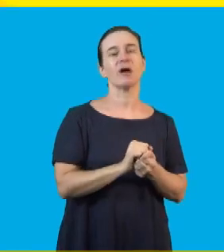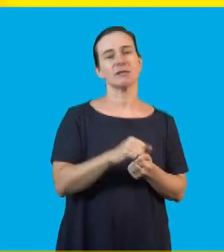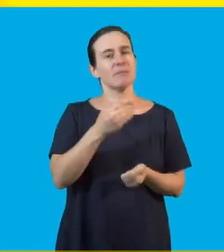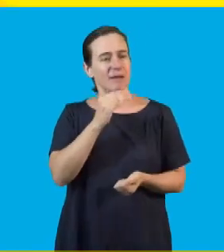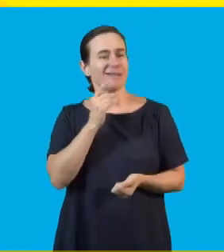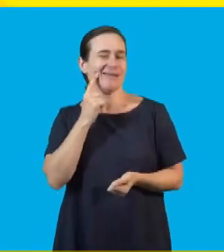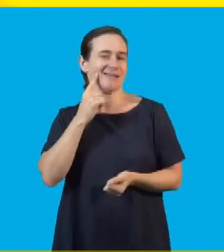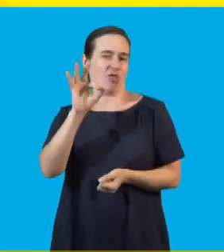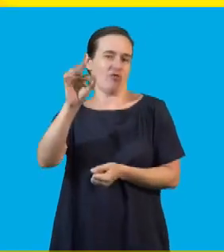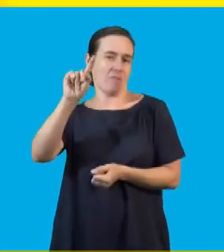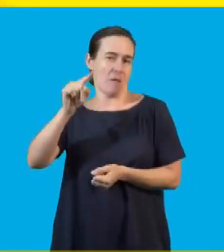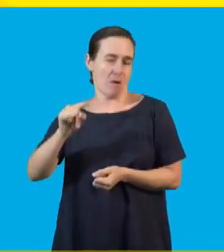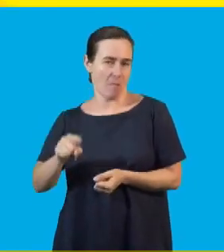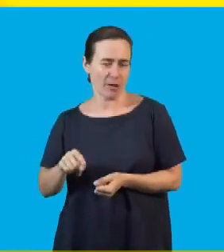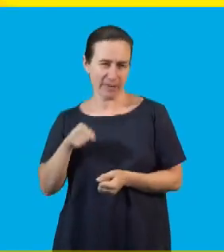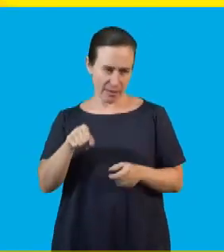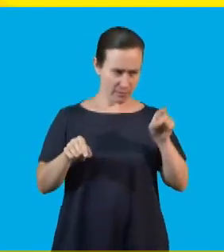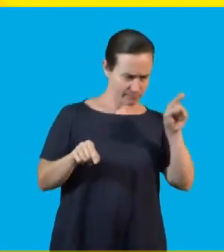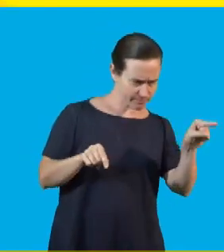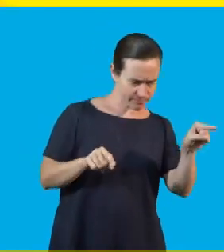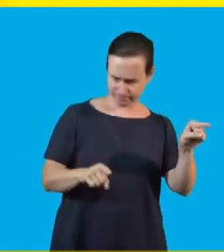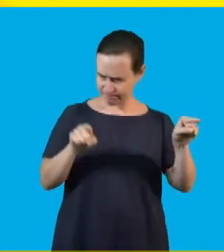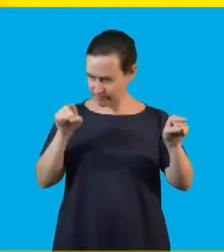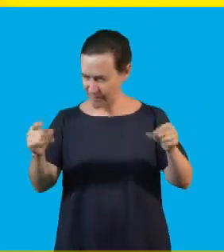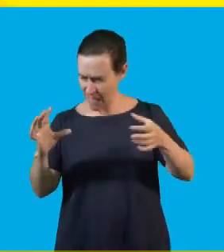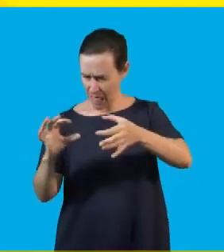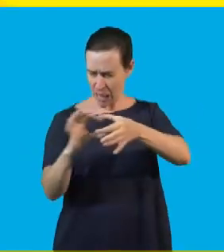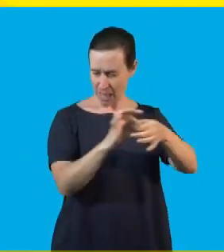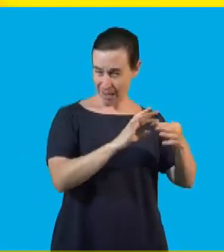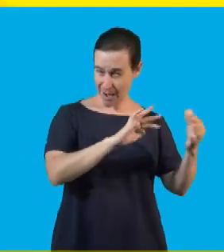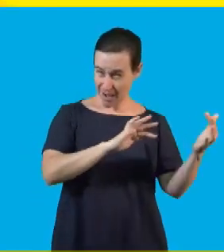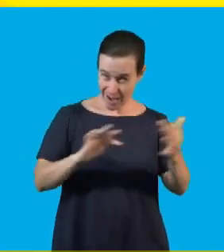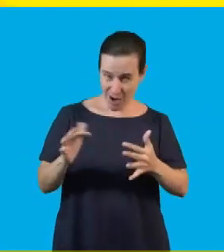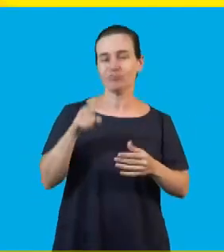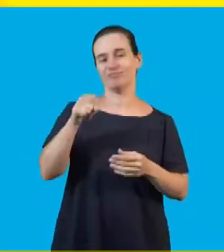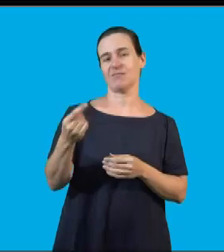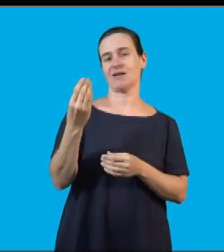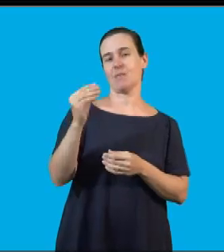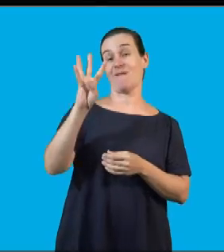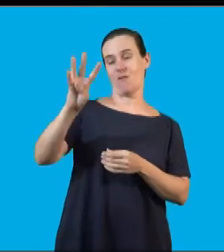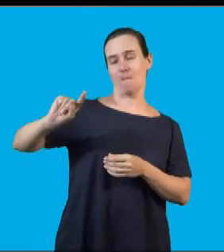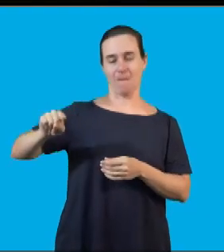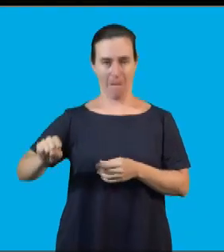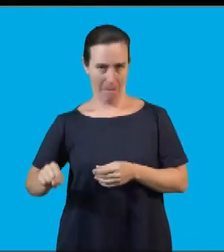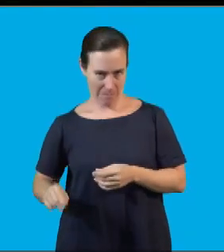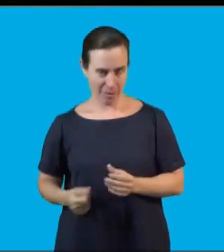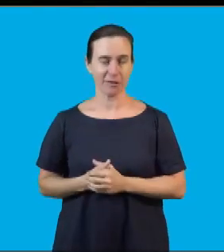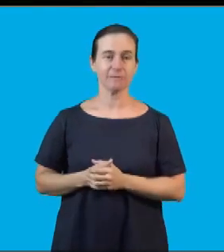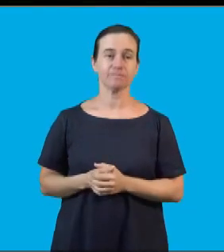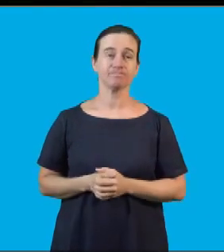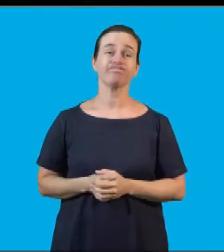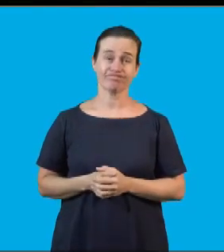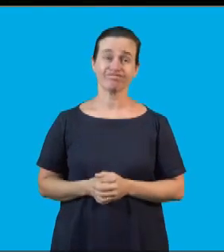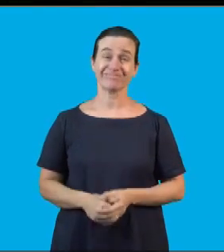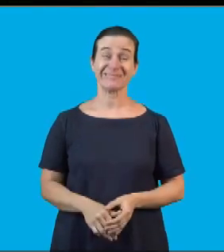will be 3 marks, and you will link those for a 4th mark with a comment. The cartoon effectively